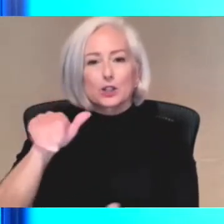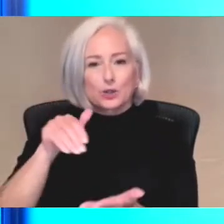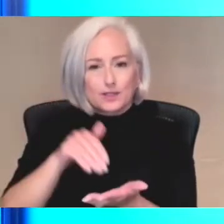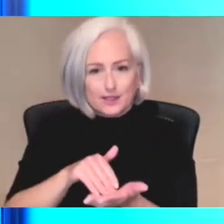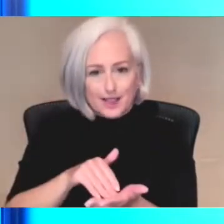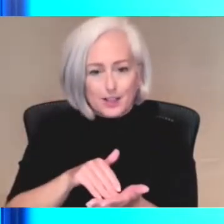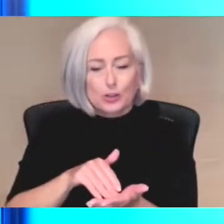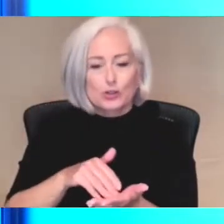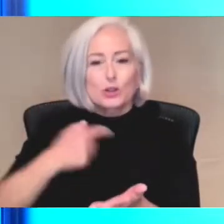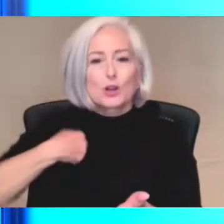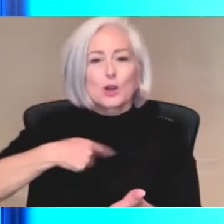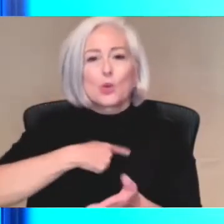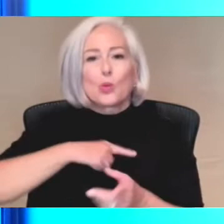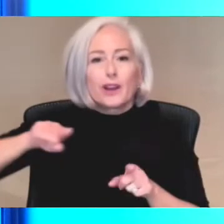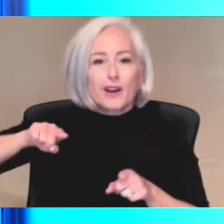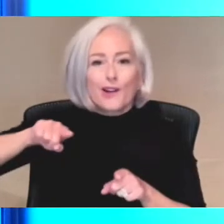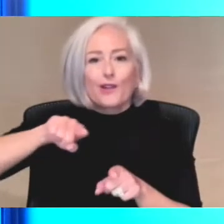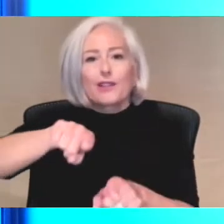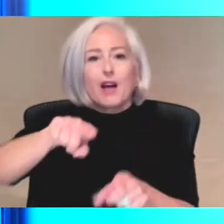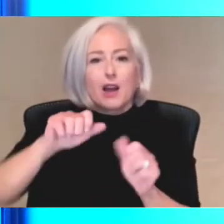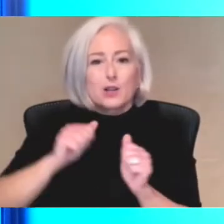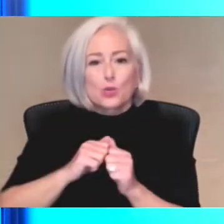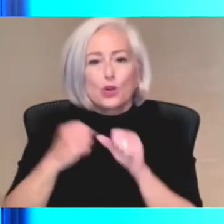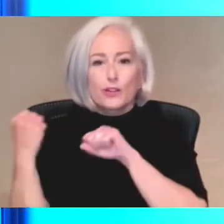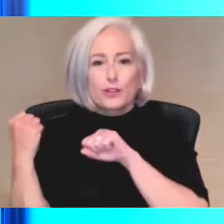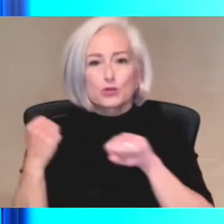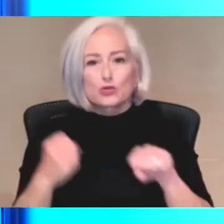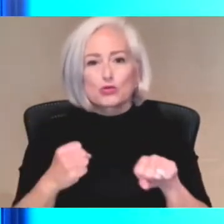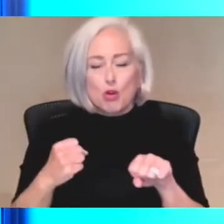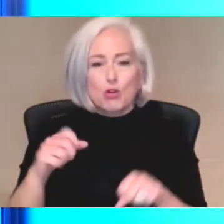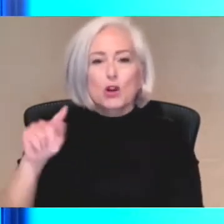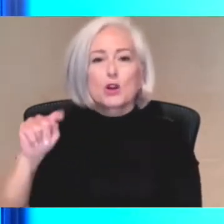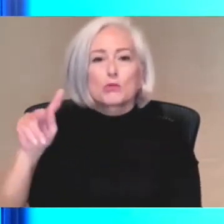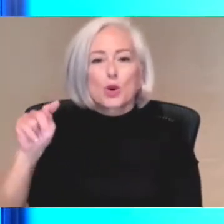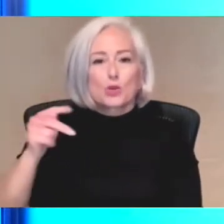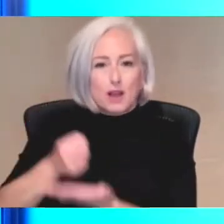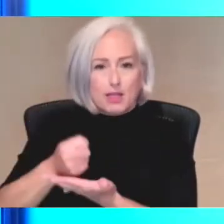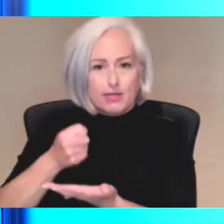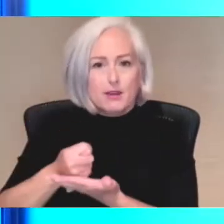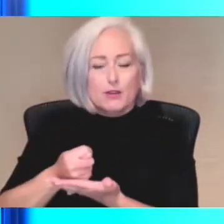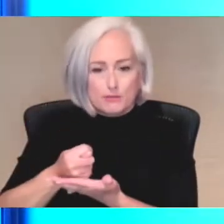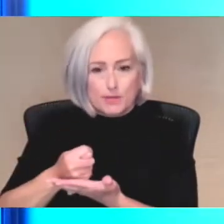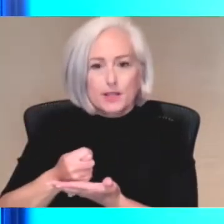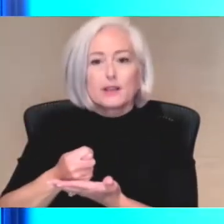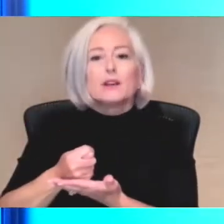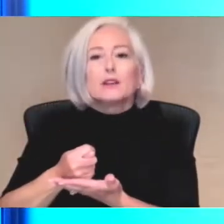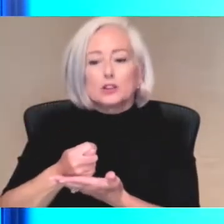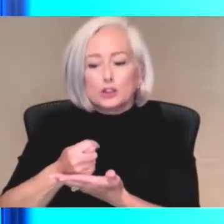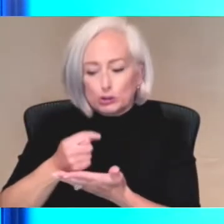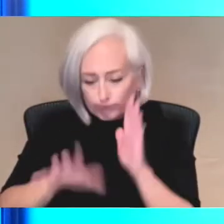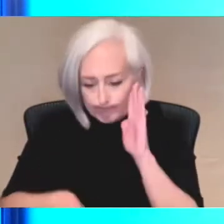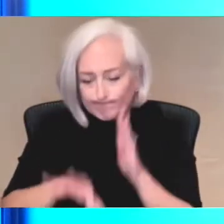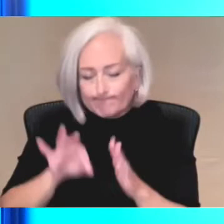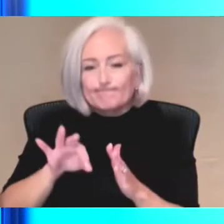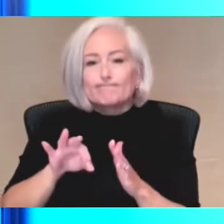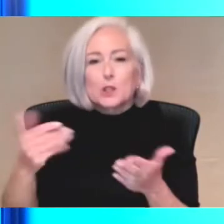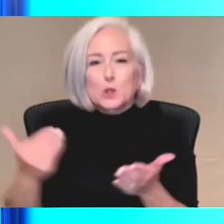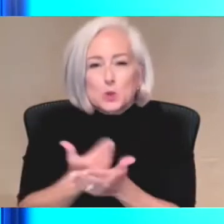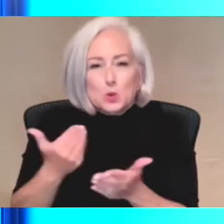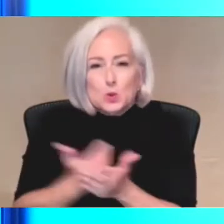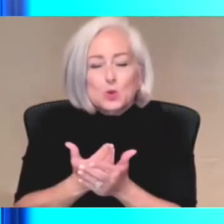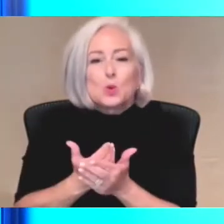strong commitment with the proton therapy program to pursue cutting edge research, and this will